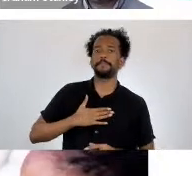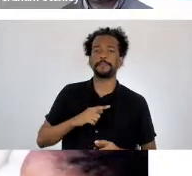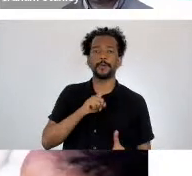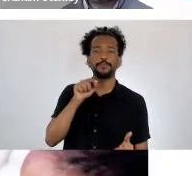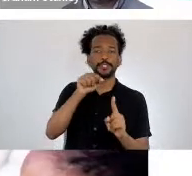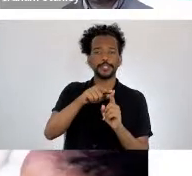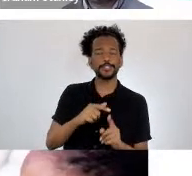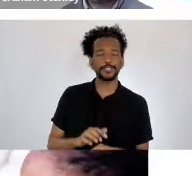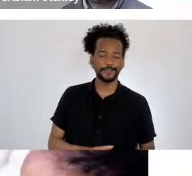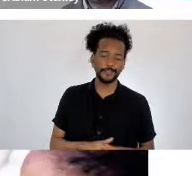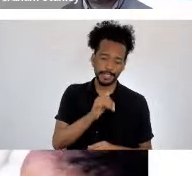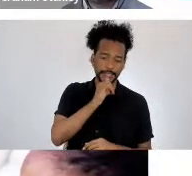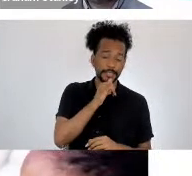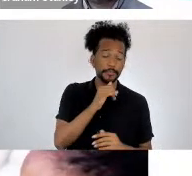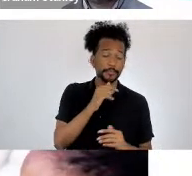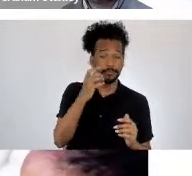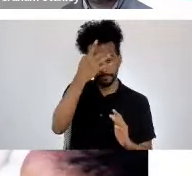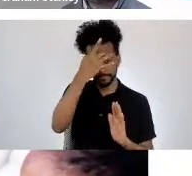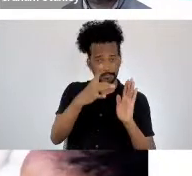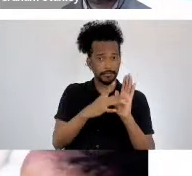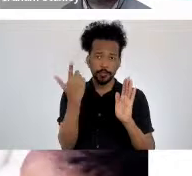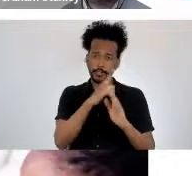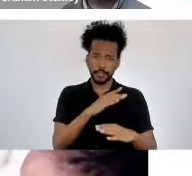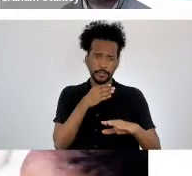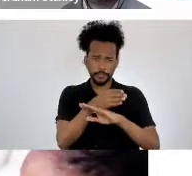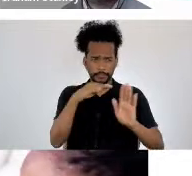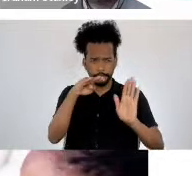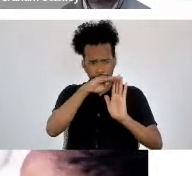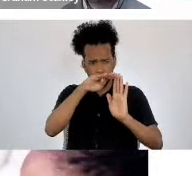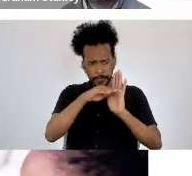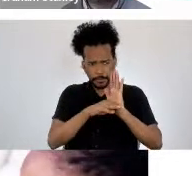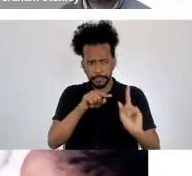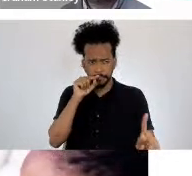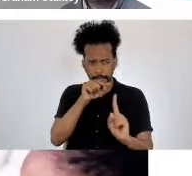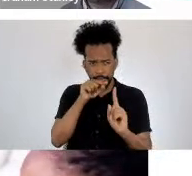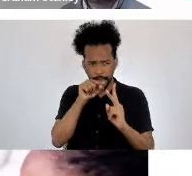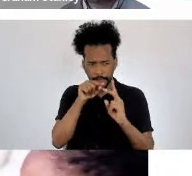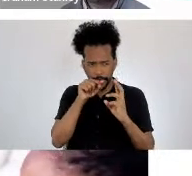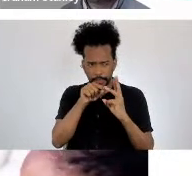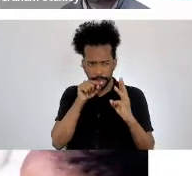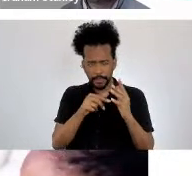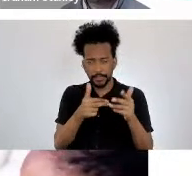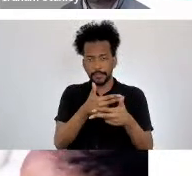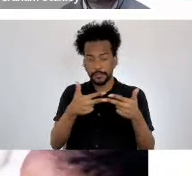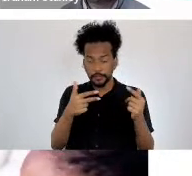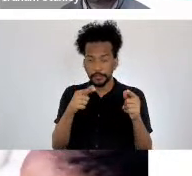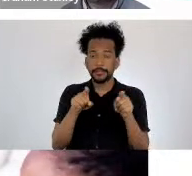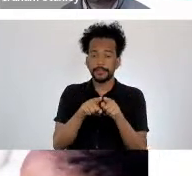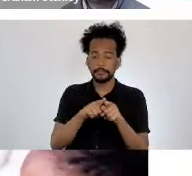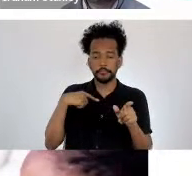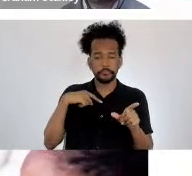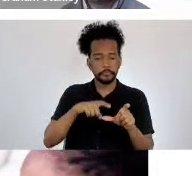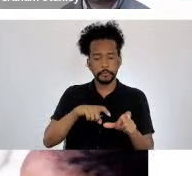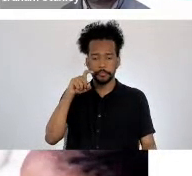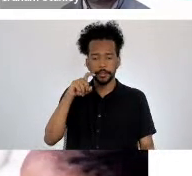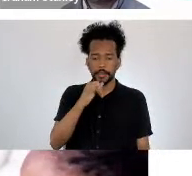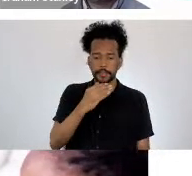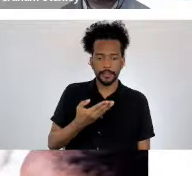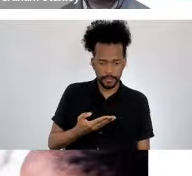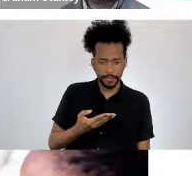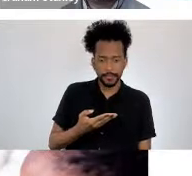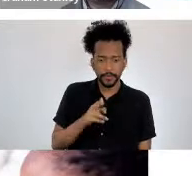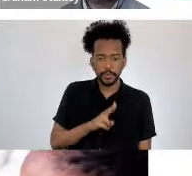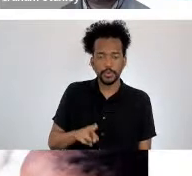setting and to become more independent learners. For example, Hugh et al. Used chatbots in ELTs to support learner